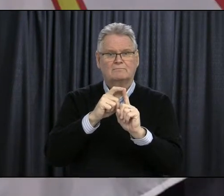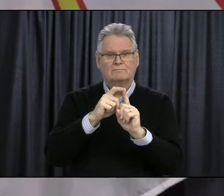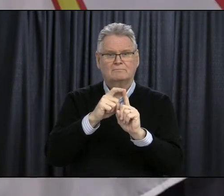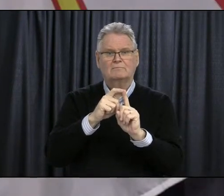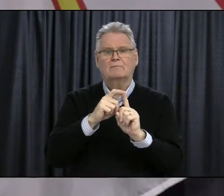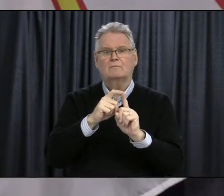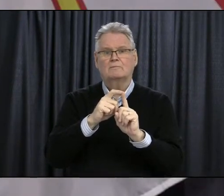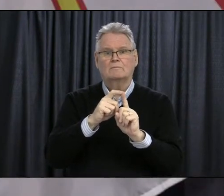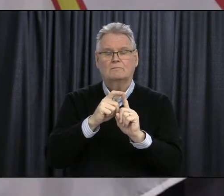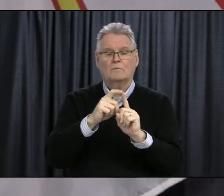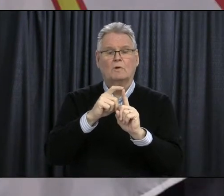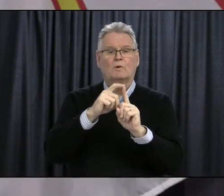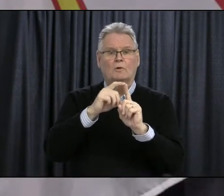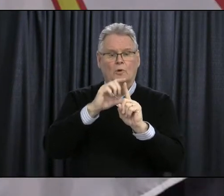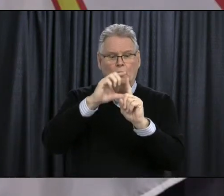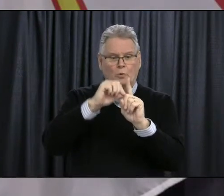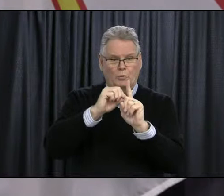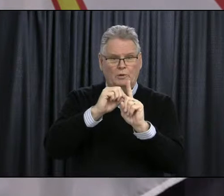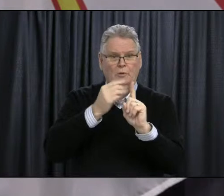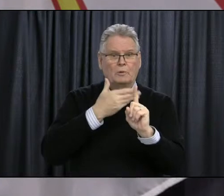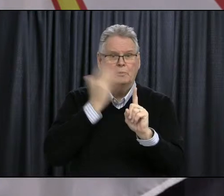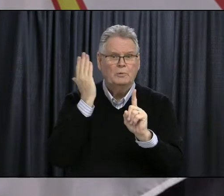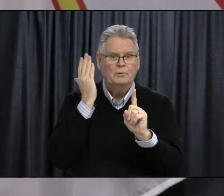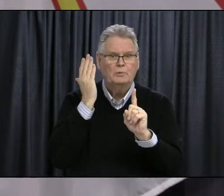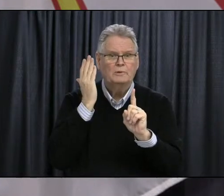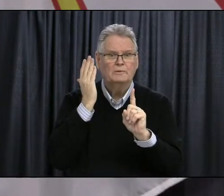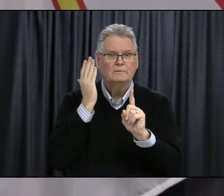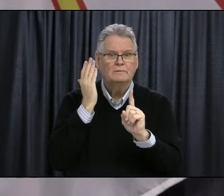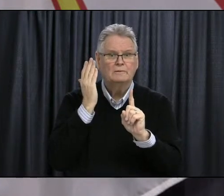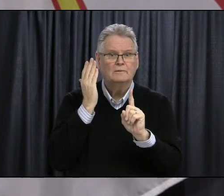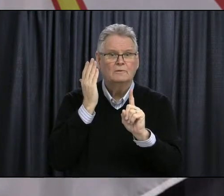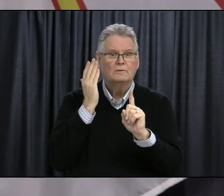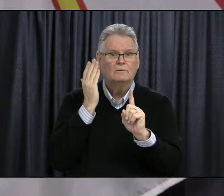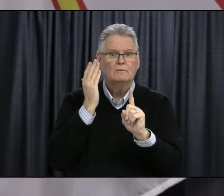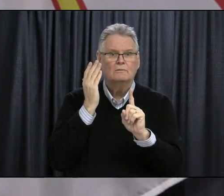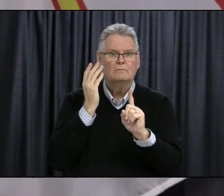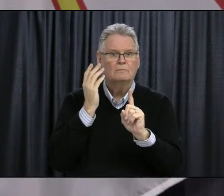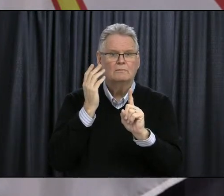So certainly those discussions are happening right now. And,